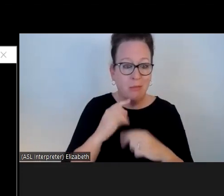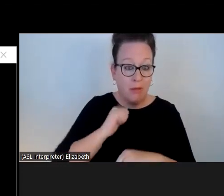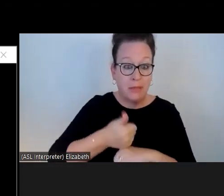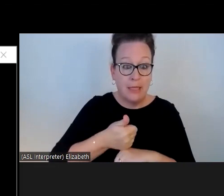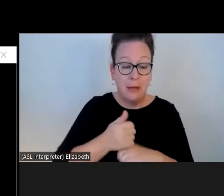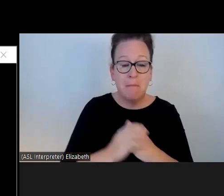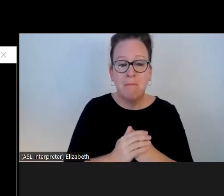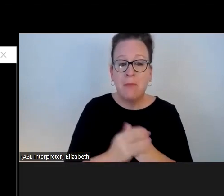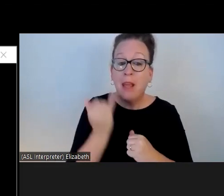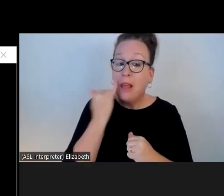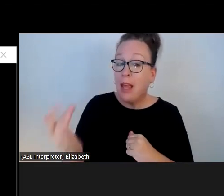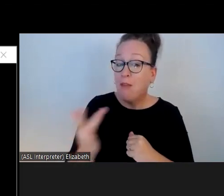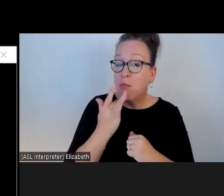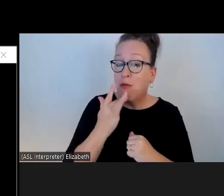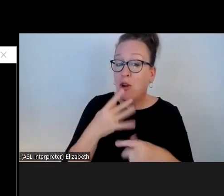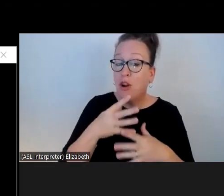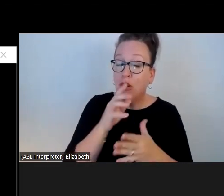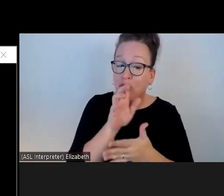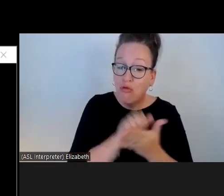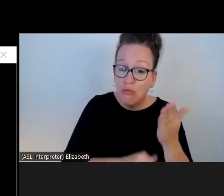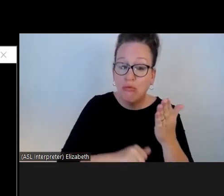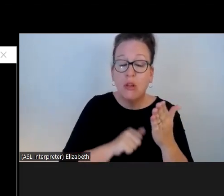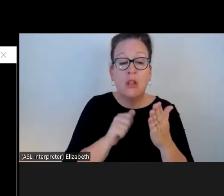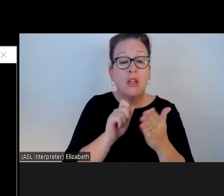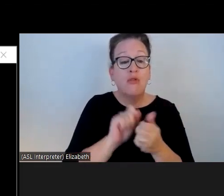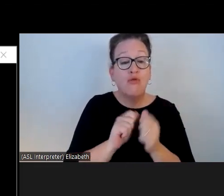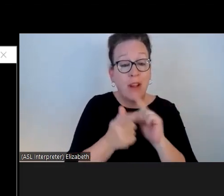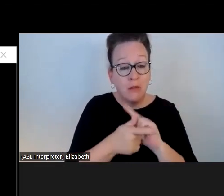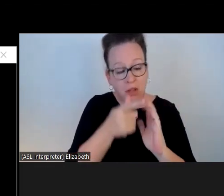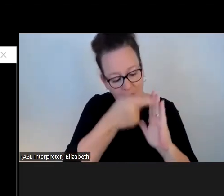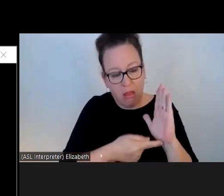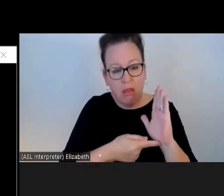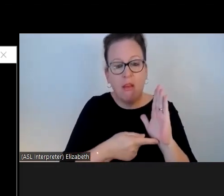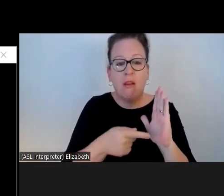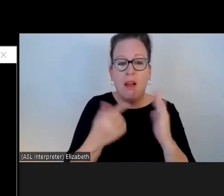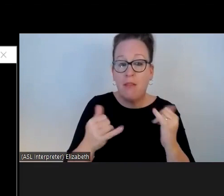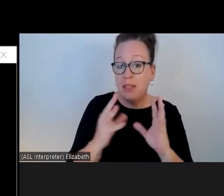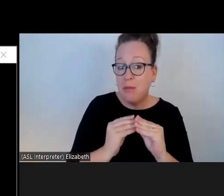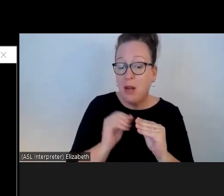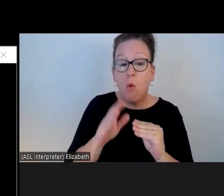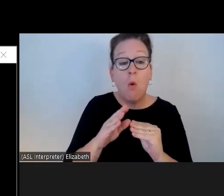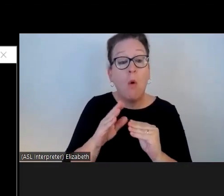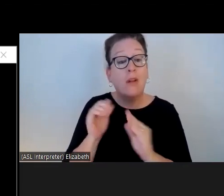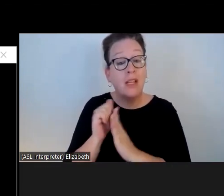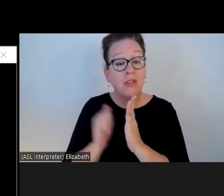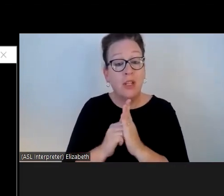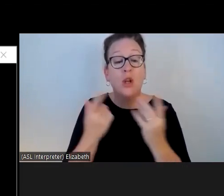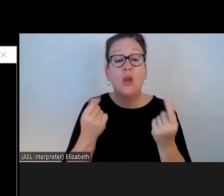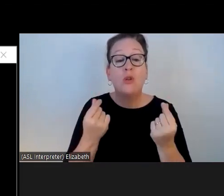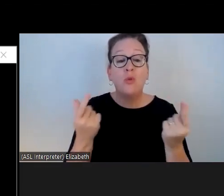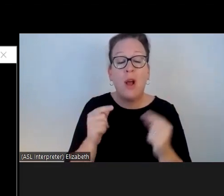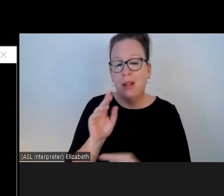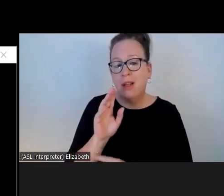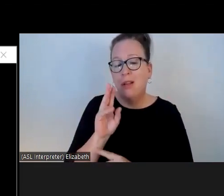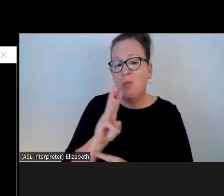If you would like a translated version of this presentation or of the agenda, please go to the Environmental Justice Council website, which will